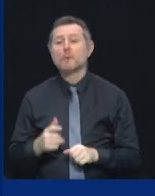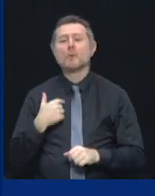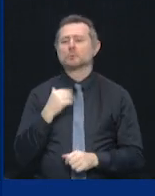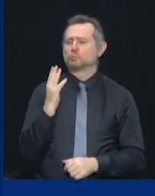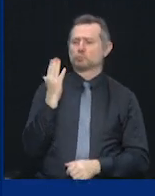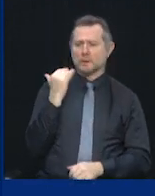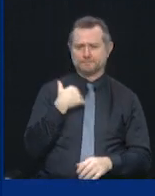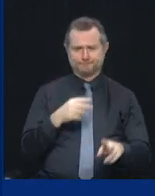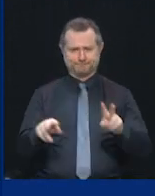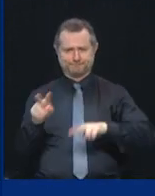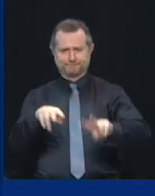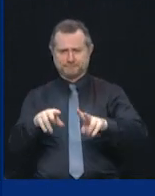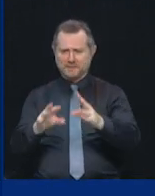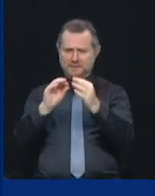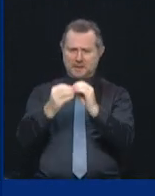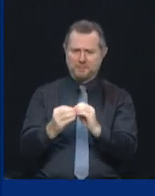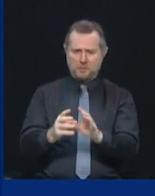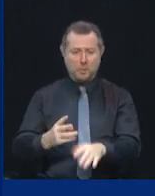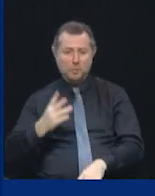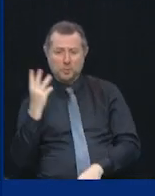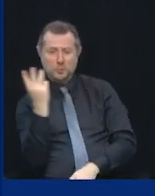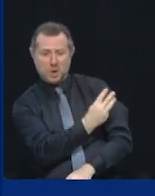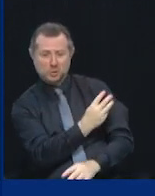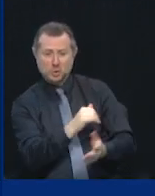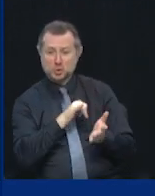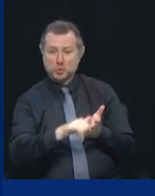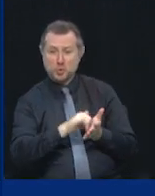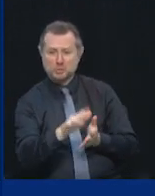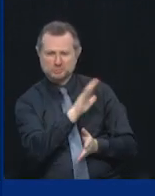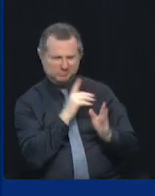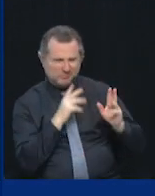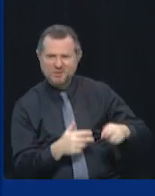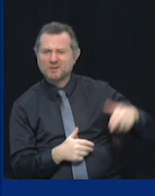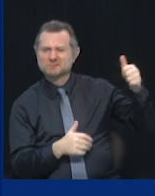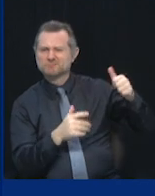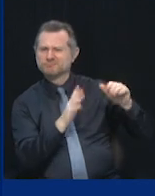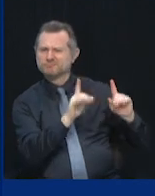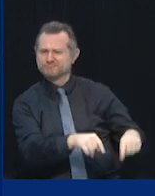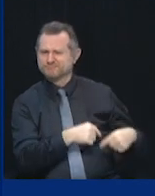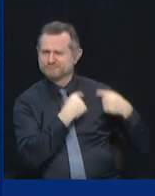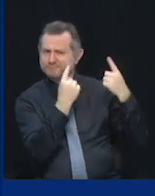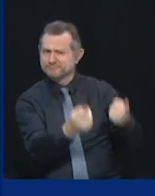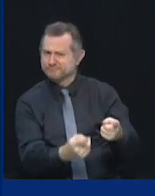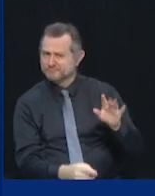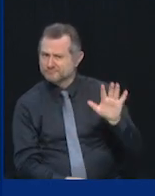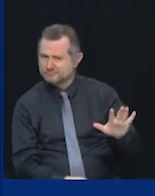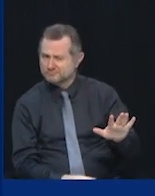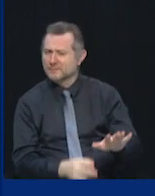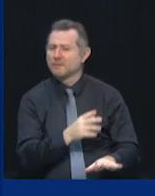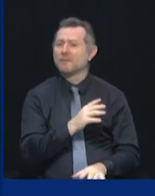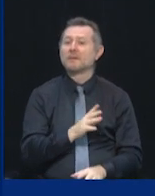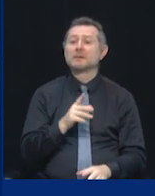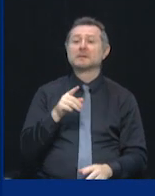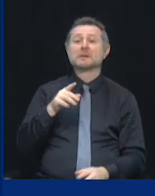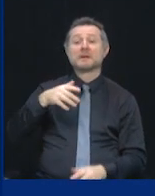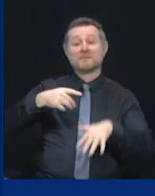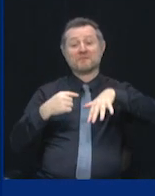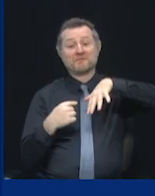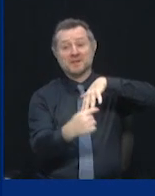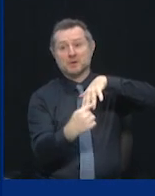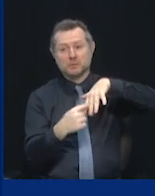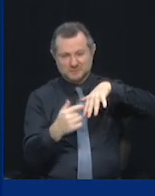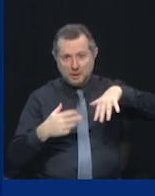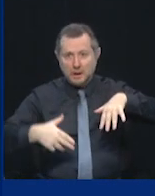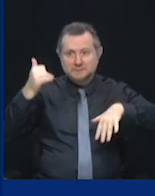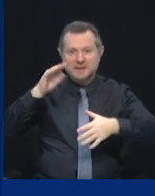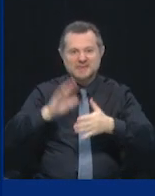variance? Western New York has had one of the highest rates for a prolonged period of time. Finger Lakes is now higher than Western New